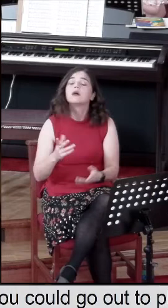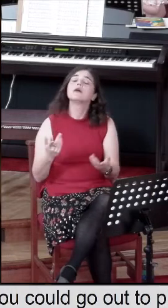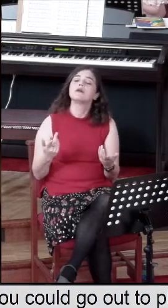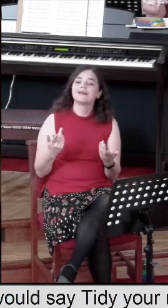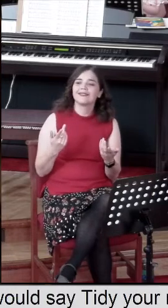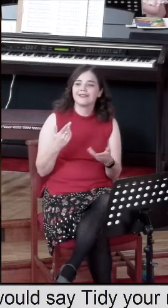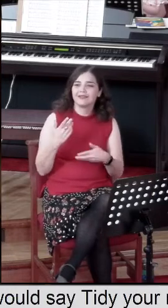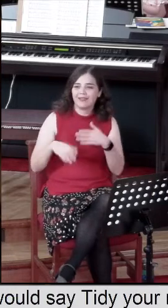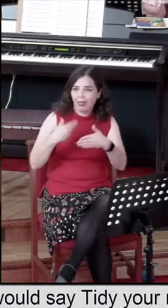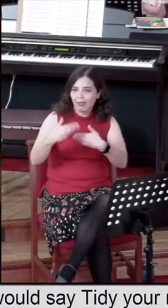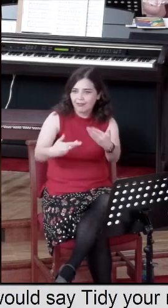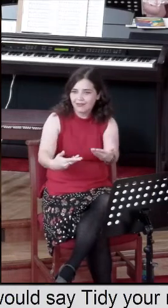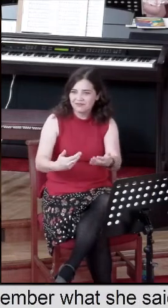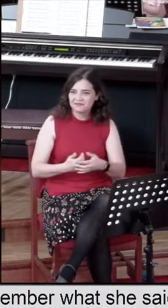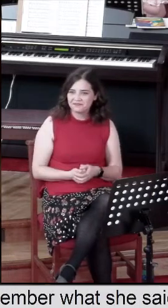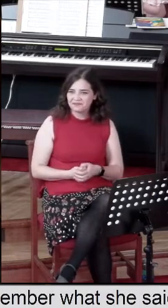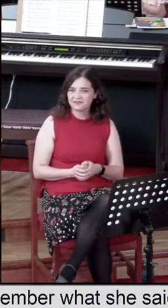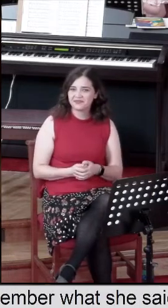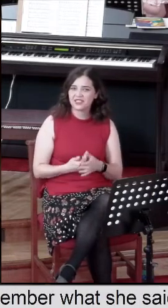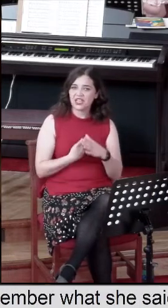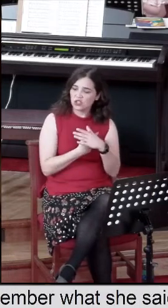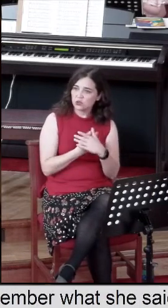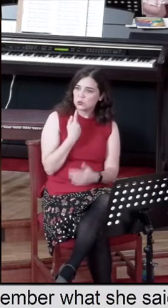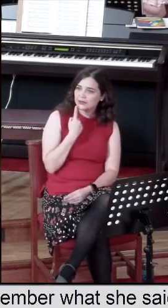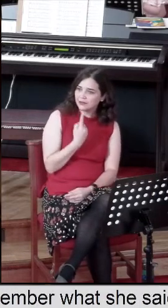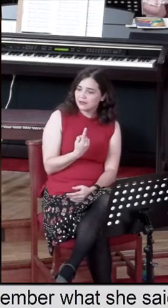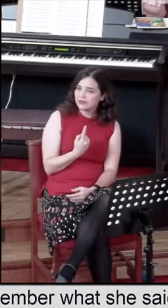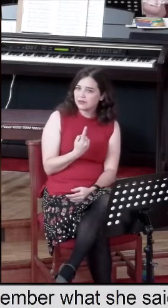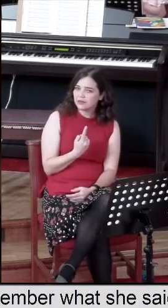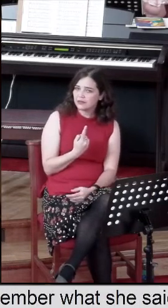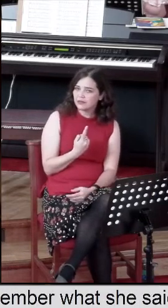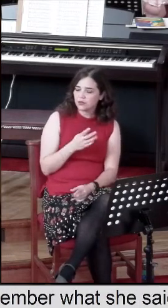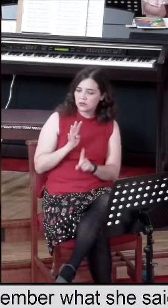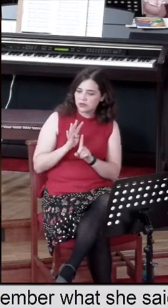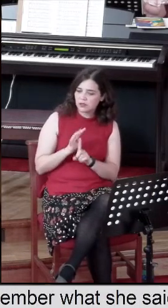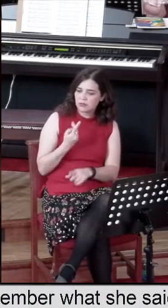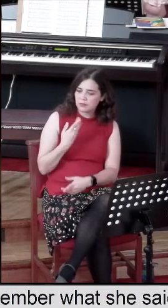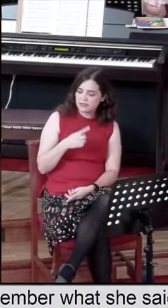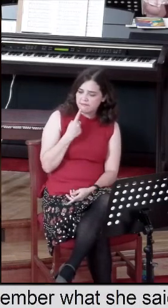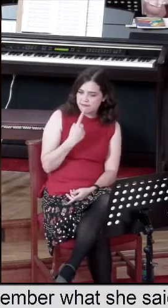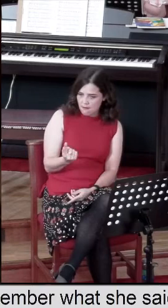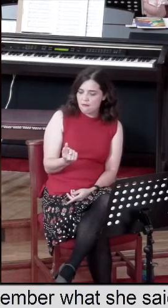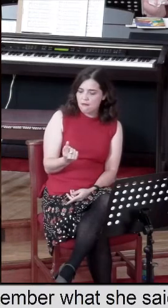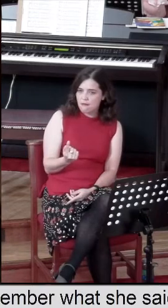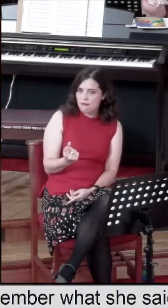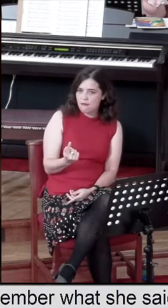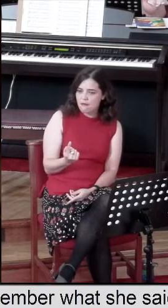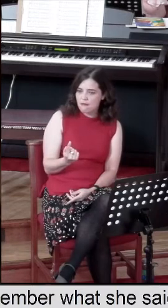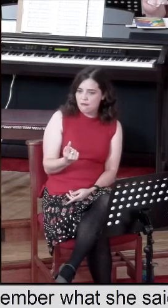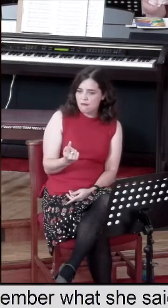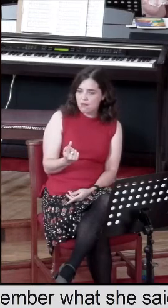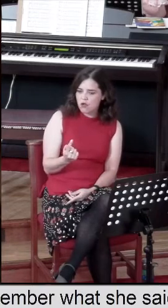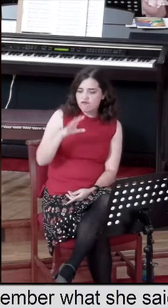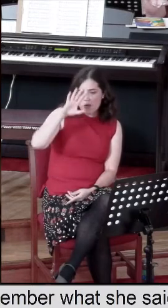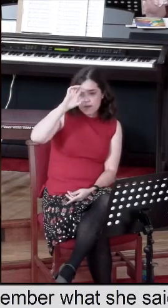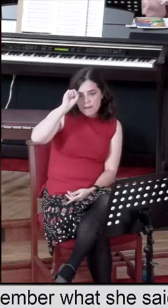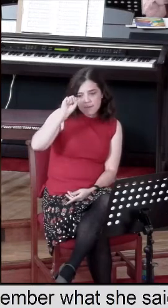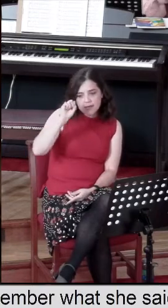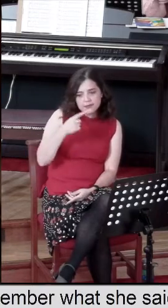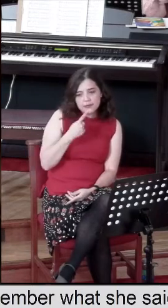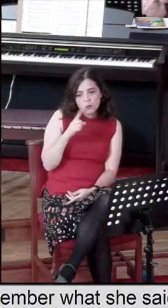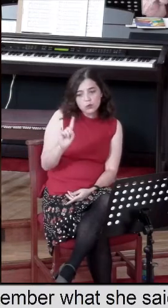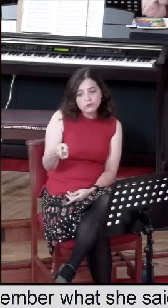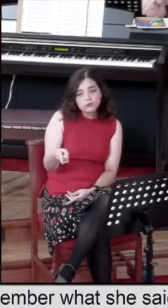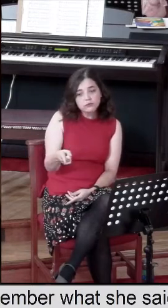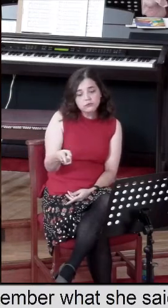things. And the angel said to the disciples, they said, remember what he said, how